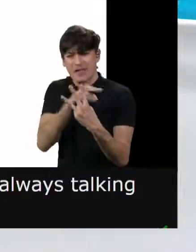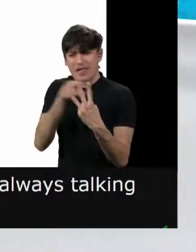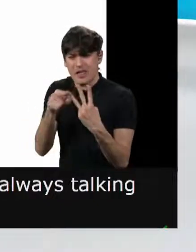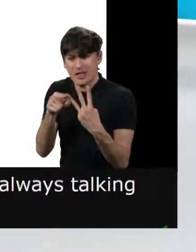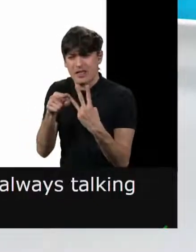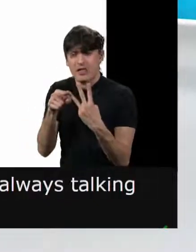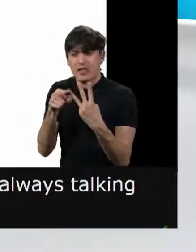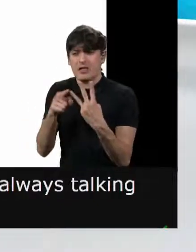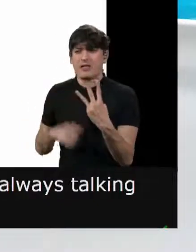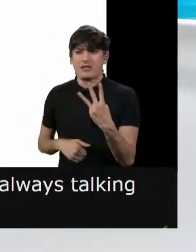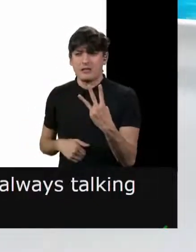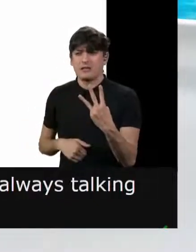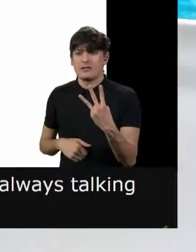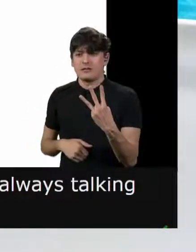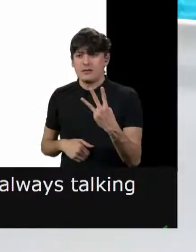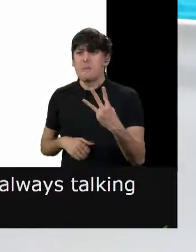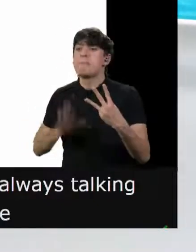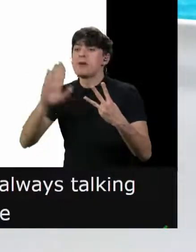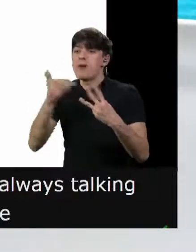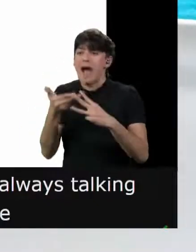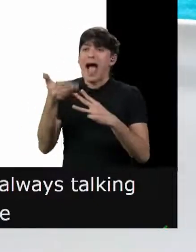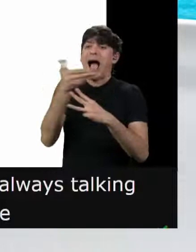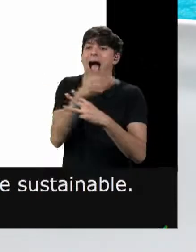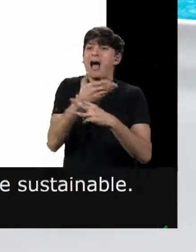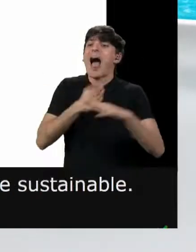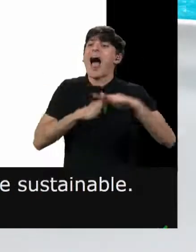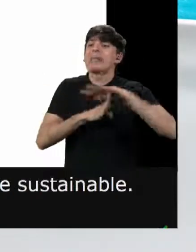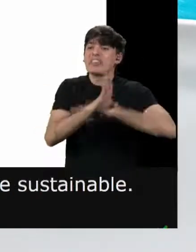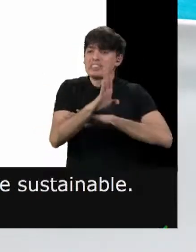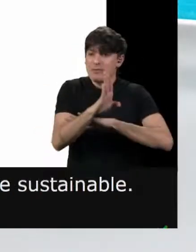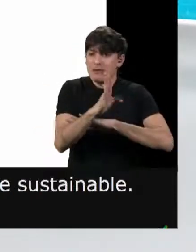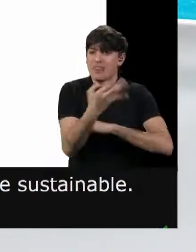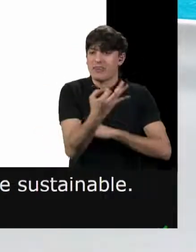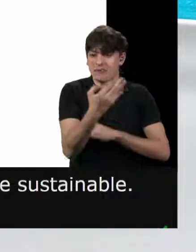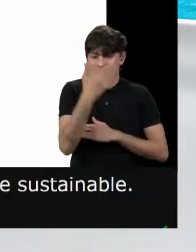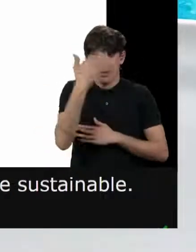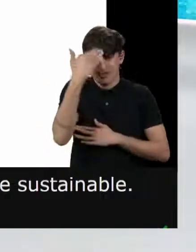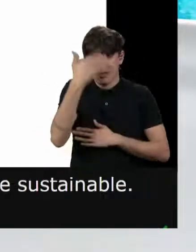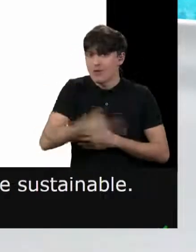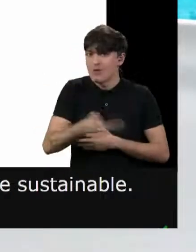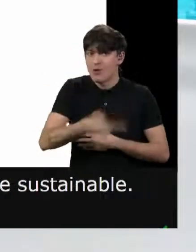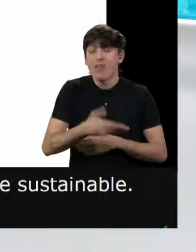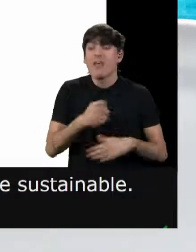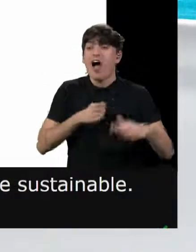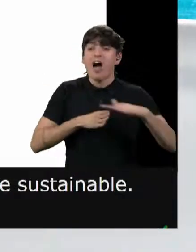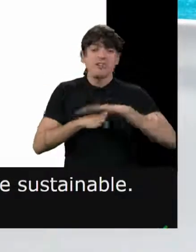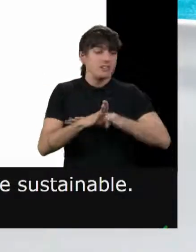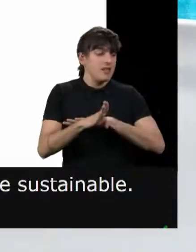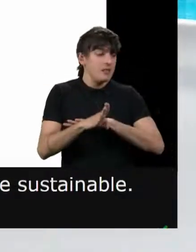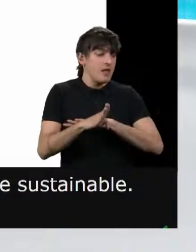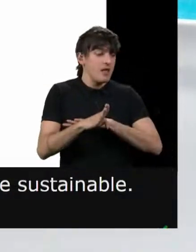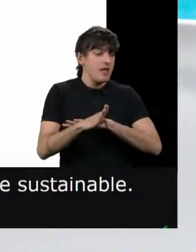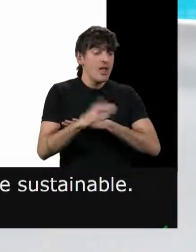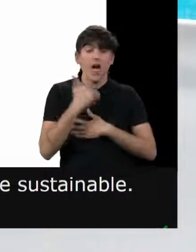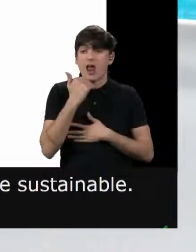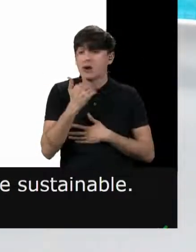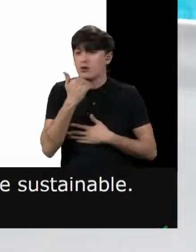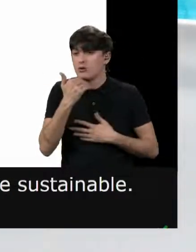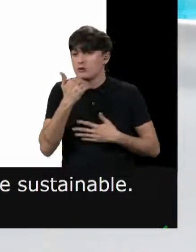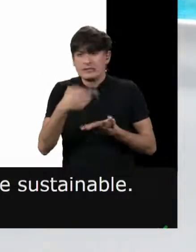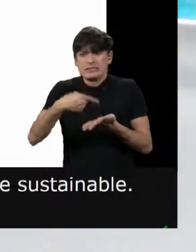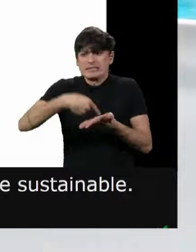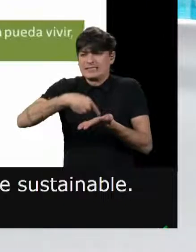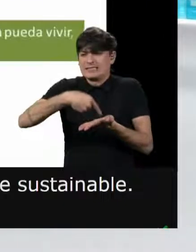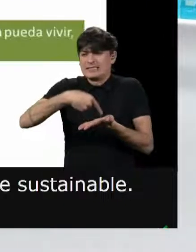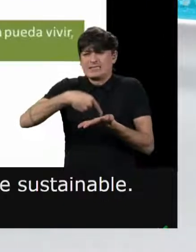por el And orden that's true, alfabético, but antes tiene que ser has to accesible. first be La accessible. accesibilidad Accessibility no es algo que